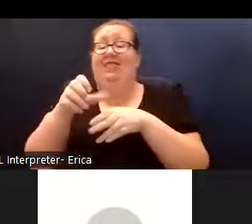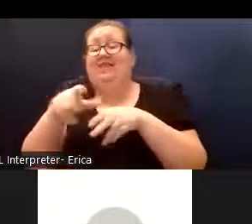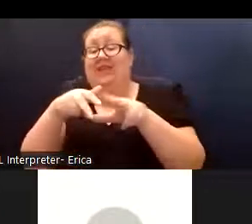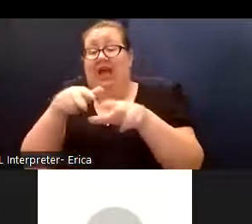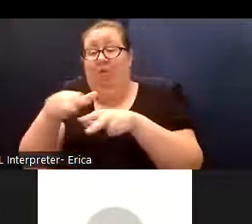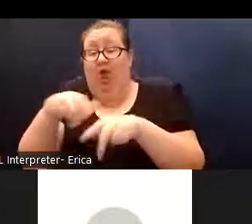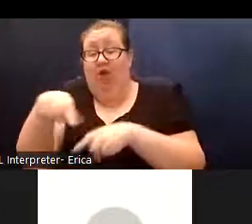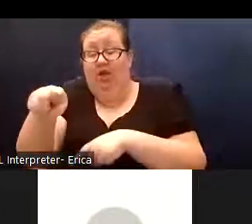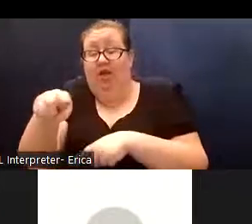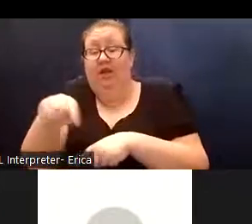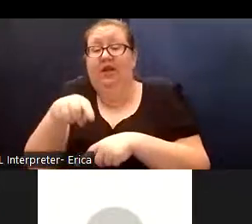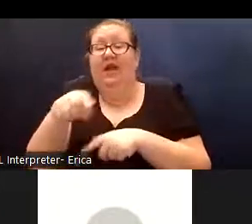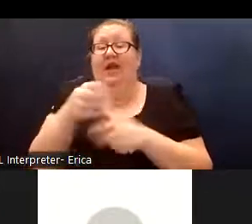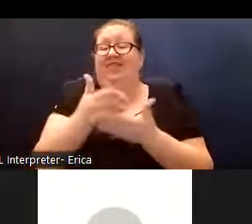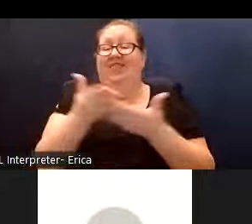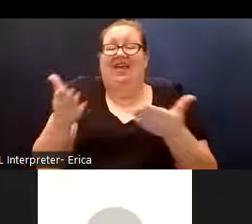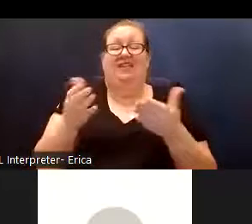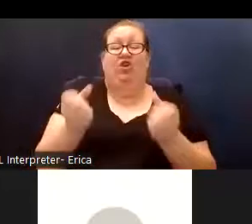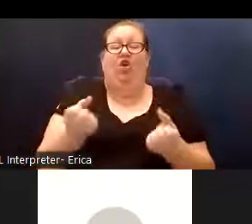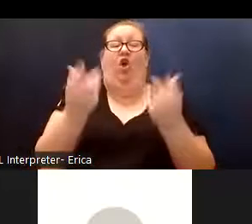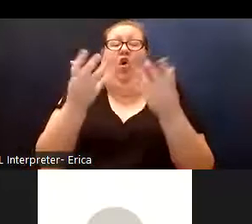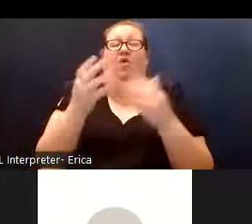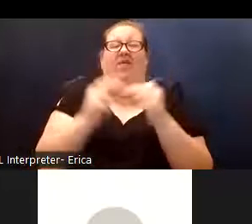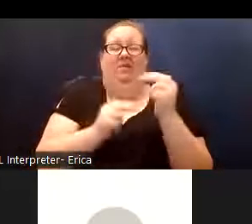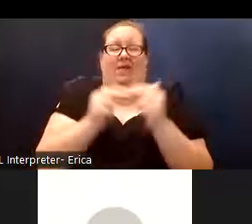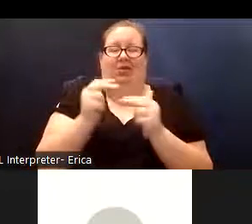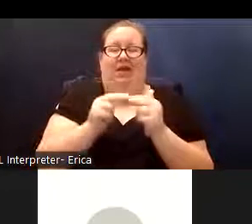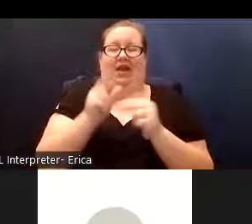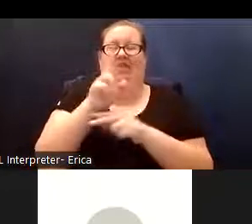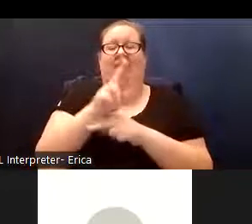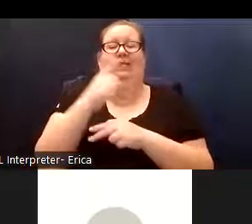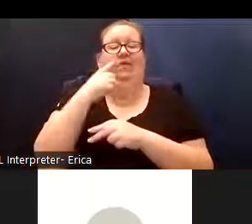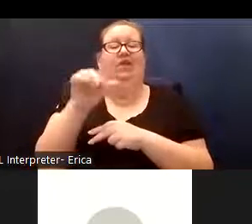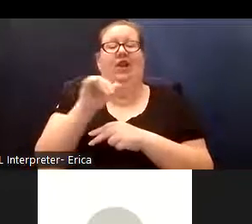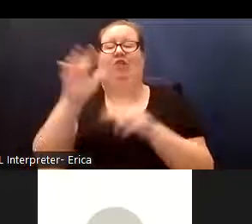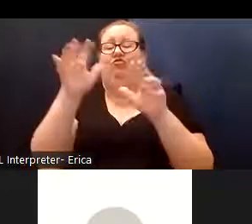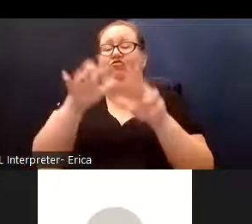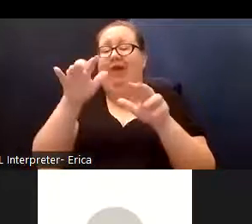overbuilt, they can be utilized for things like rain gardens,